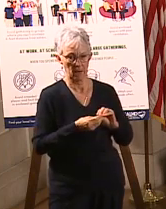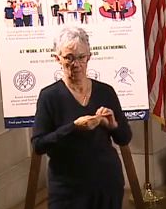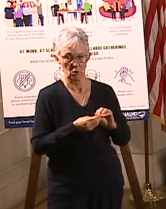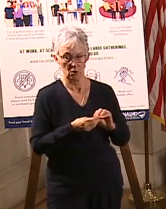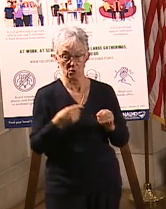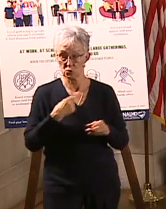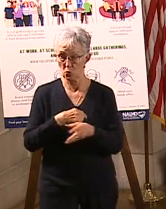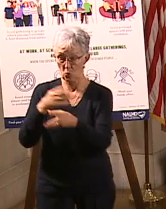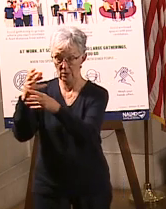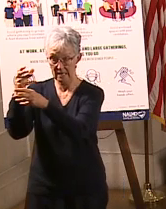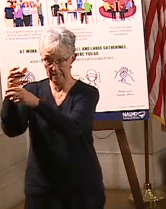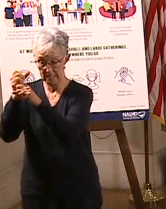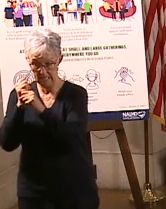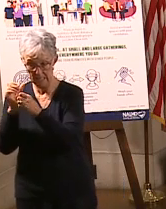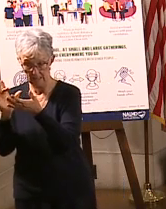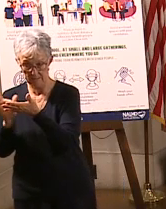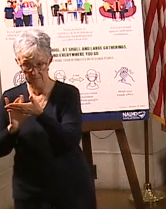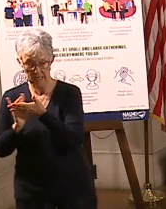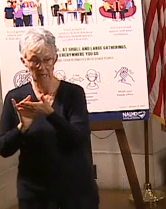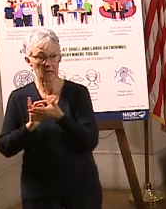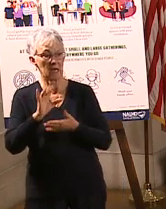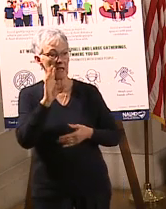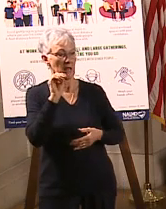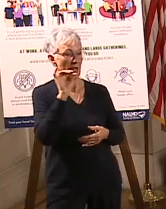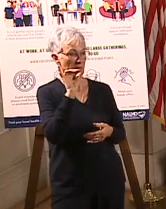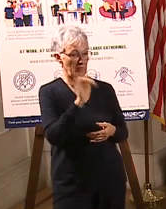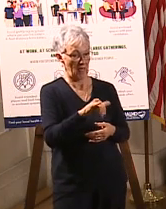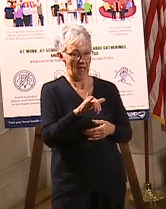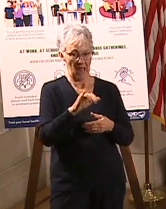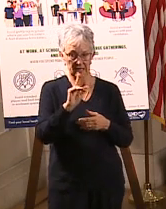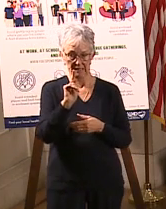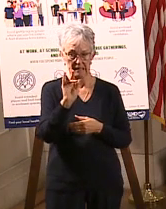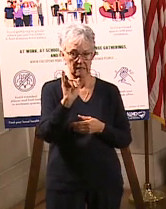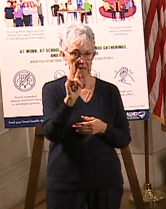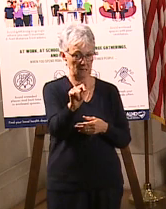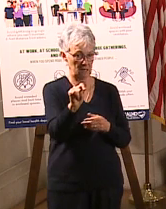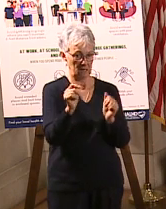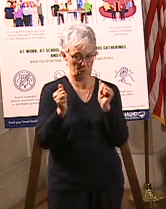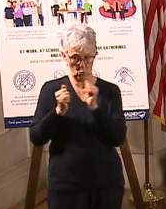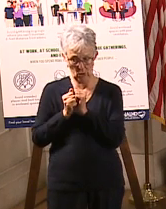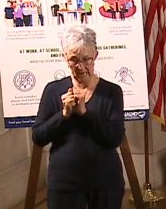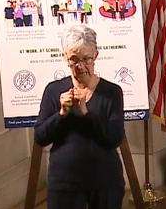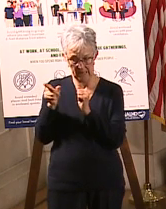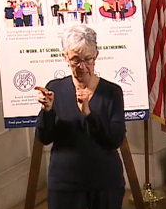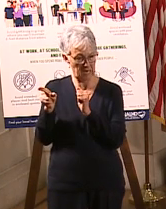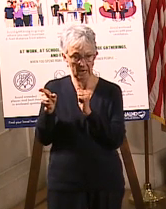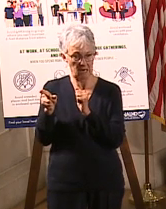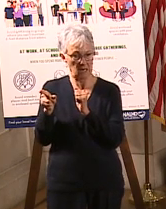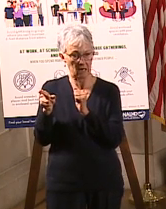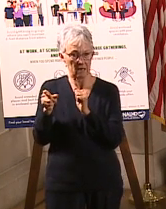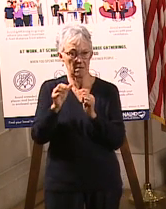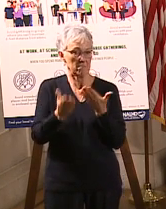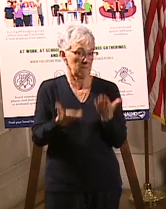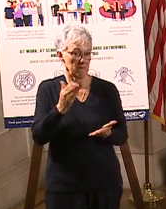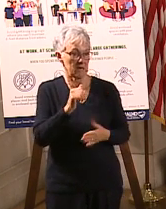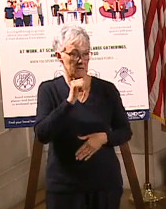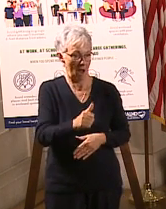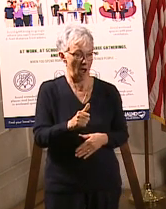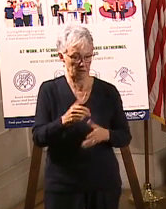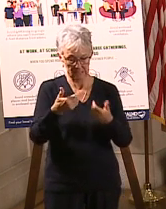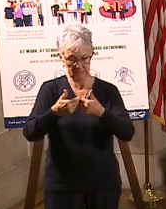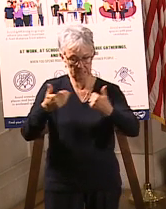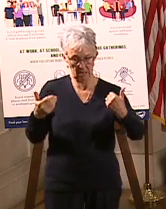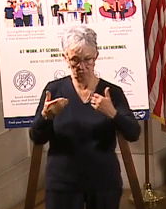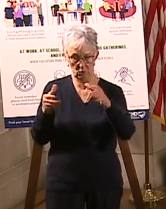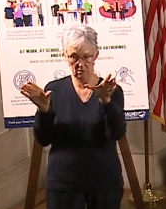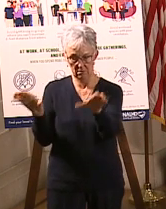kits, which hold the personal protective equipment, needles, and syringes from the federal government, has arrived yet. Usually this